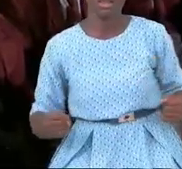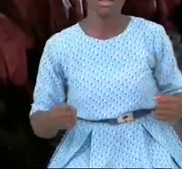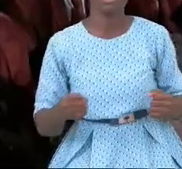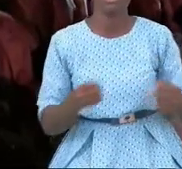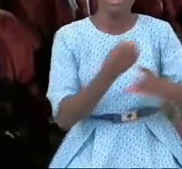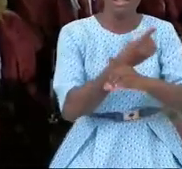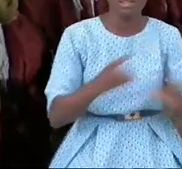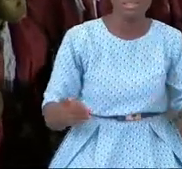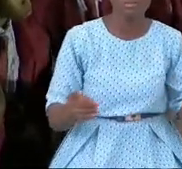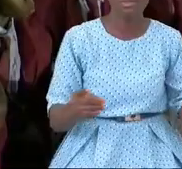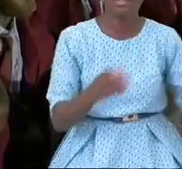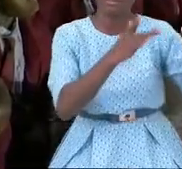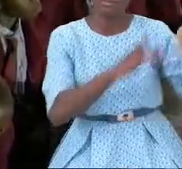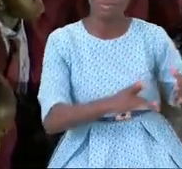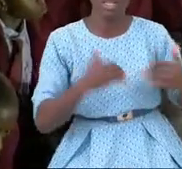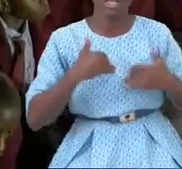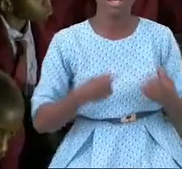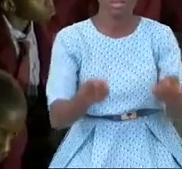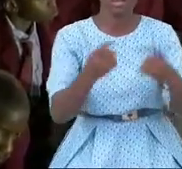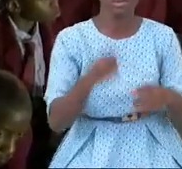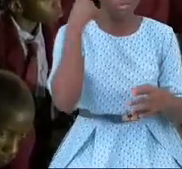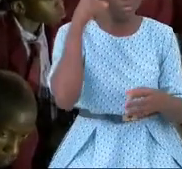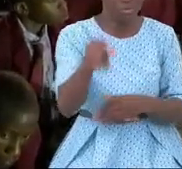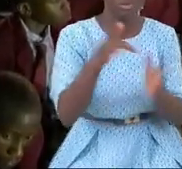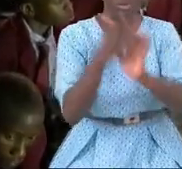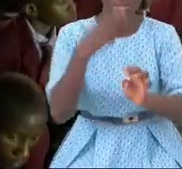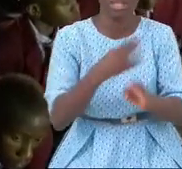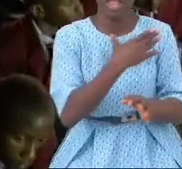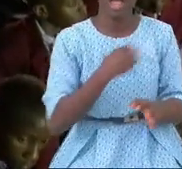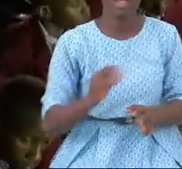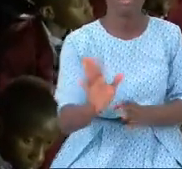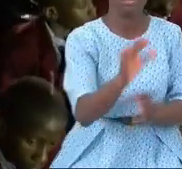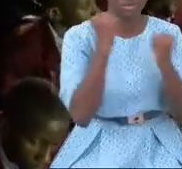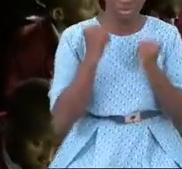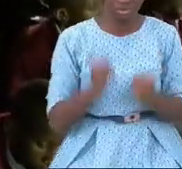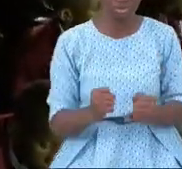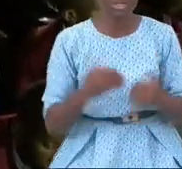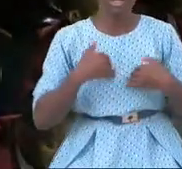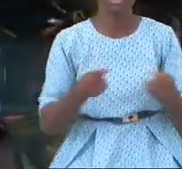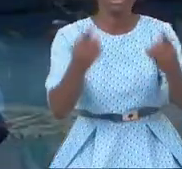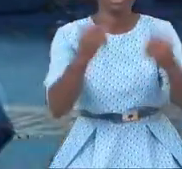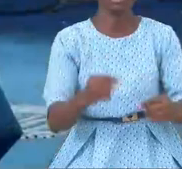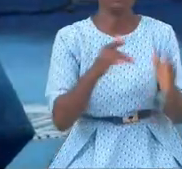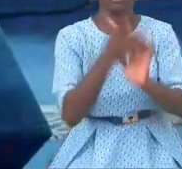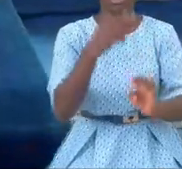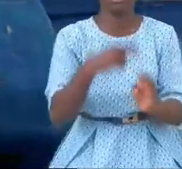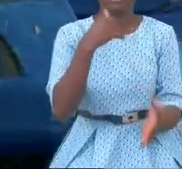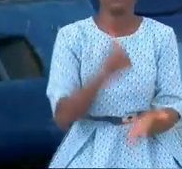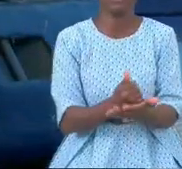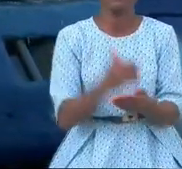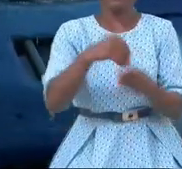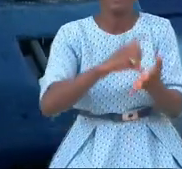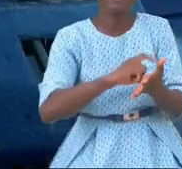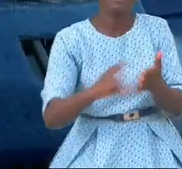name. Look at verse 51. In verse 51, Jesus answered and said unto him,